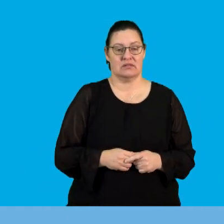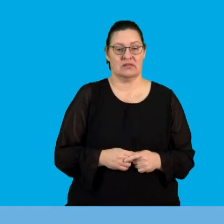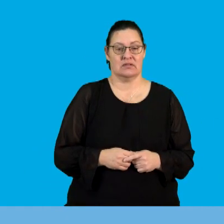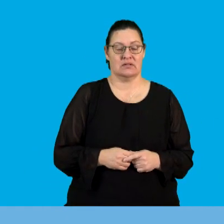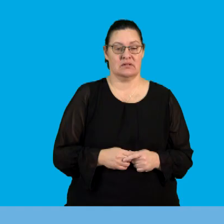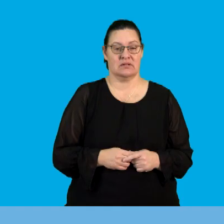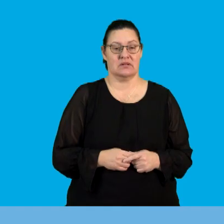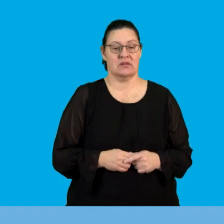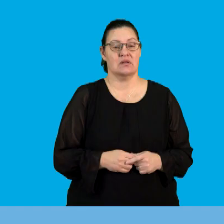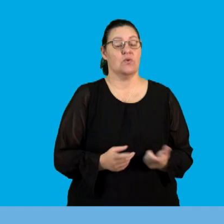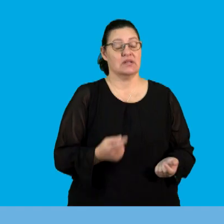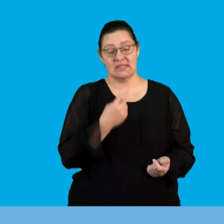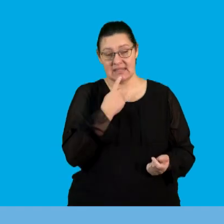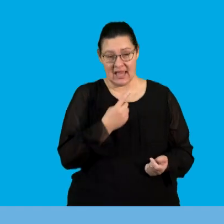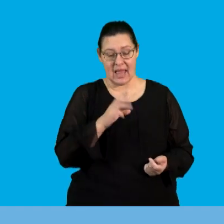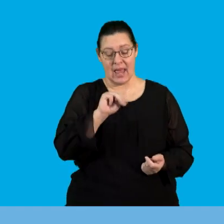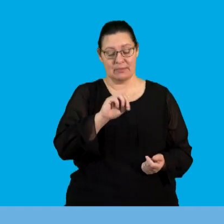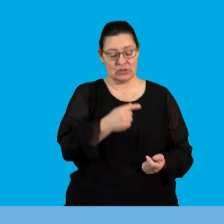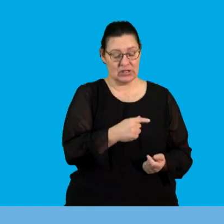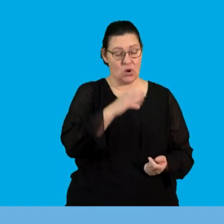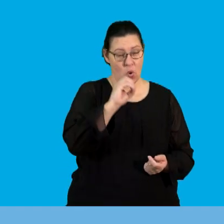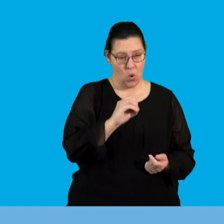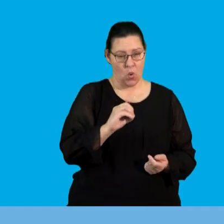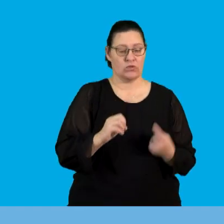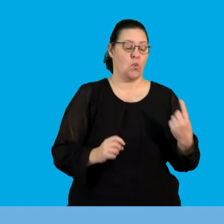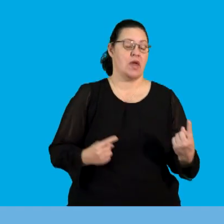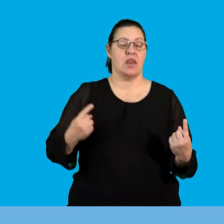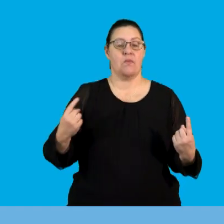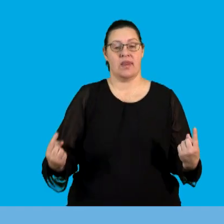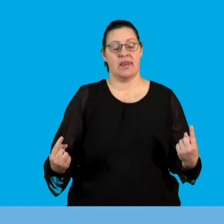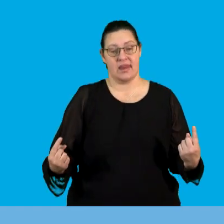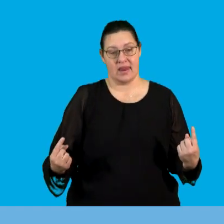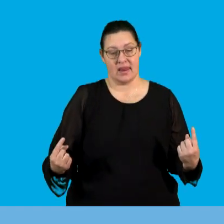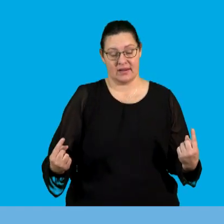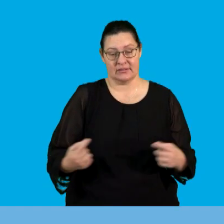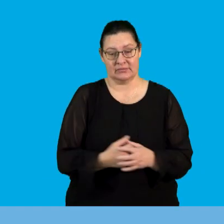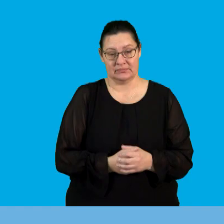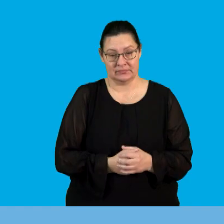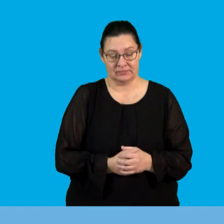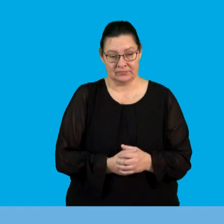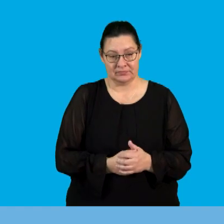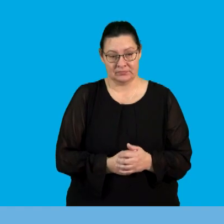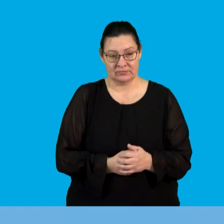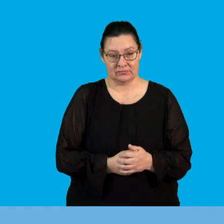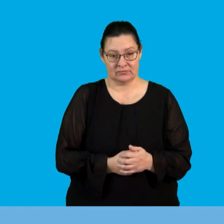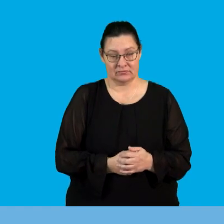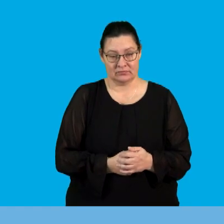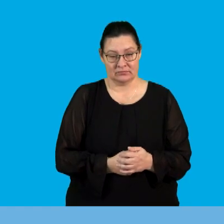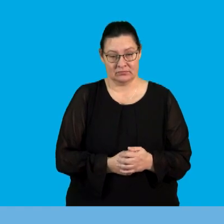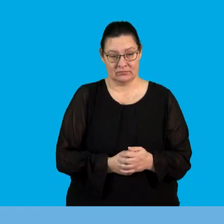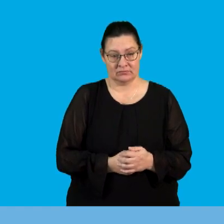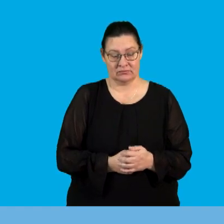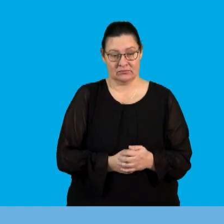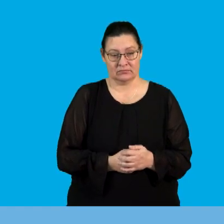chlorines on the right-hand side. And remember we said that our magnesium and oxygen were balanced. We still have 1 magnesium on the left-hand side,